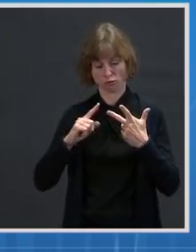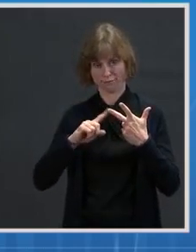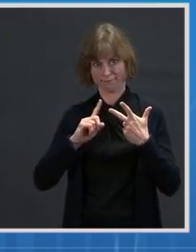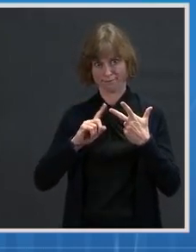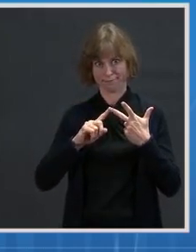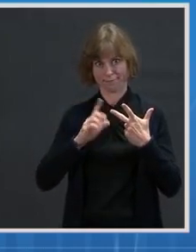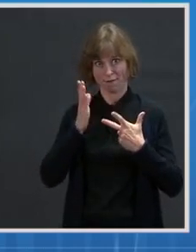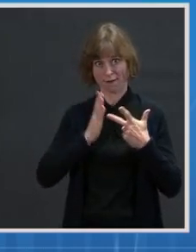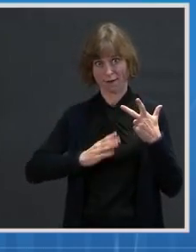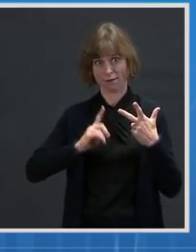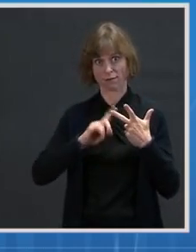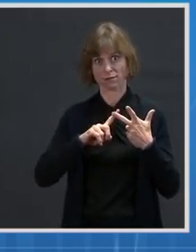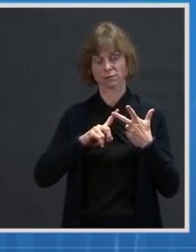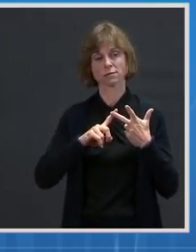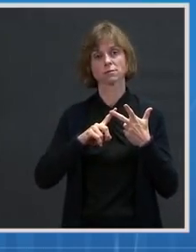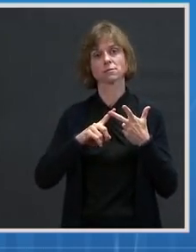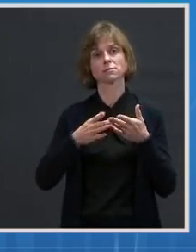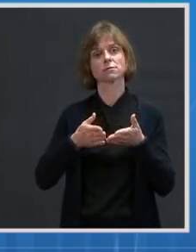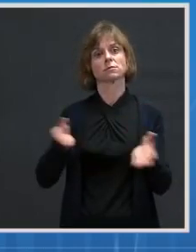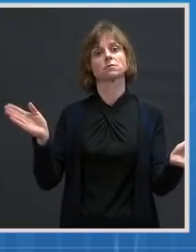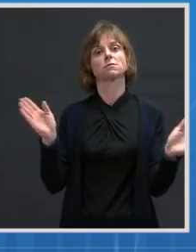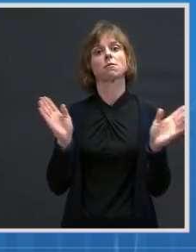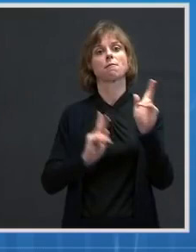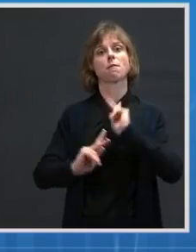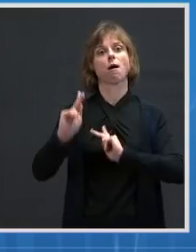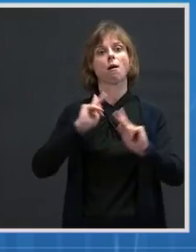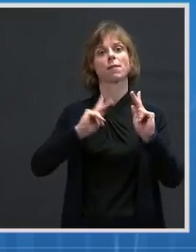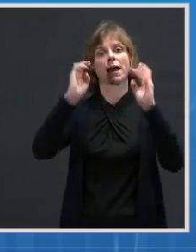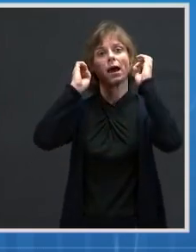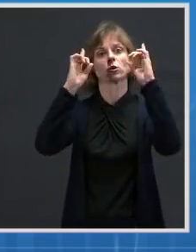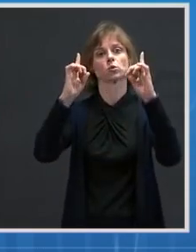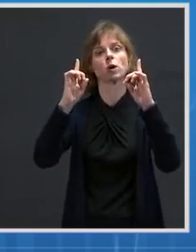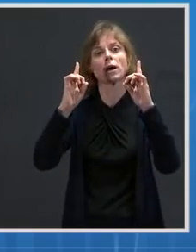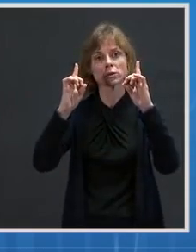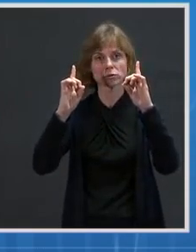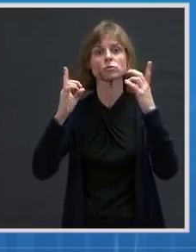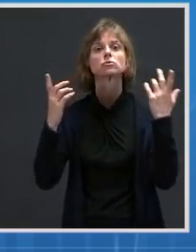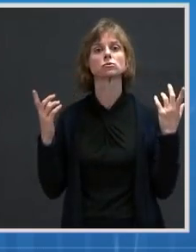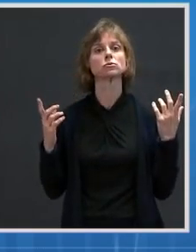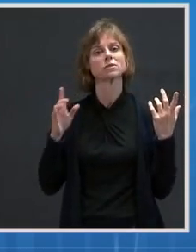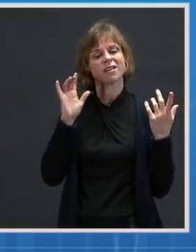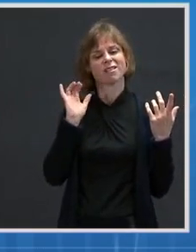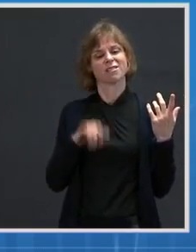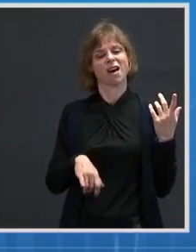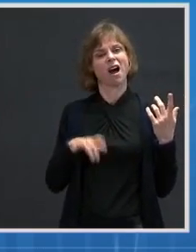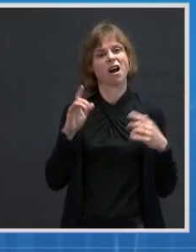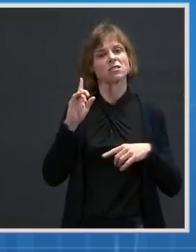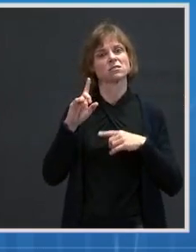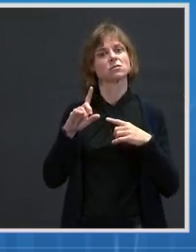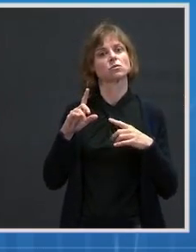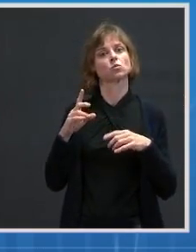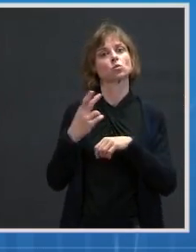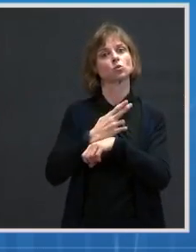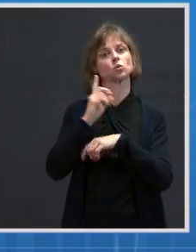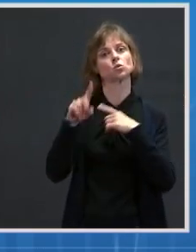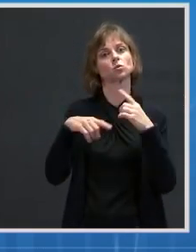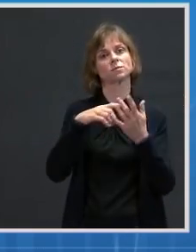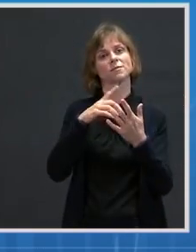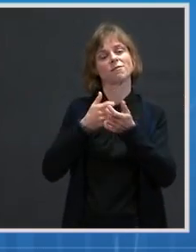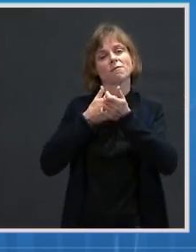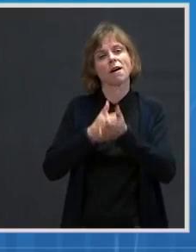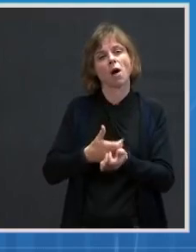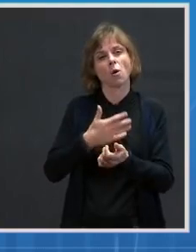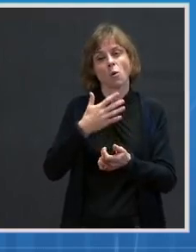the public education campaign, will be timed for maximum effectiveness and designed based on both our